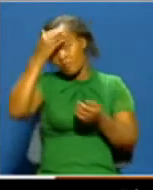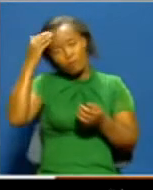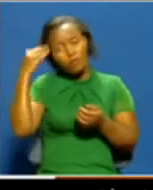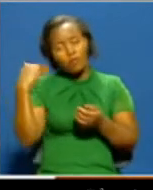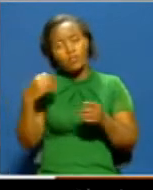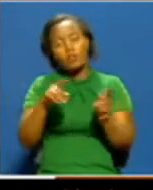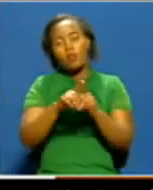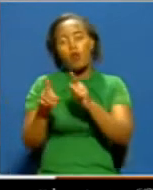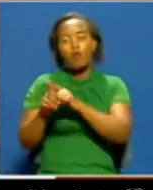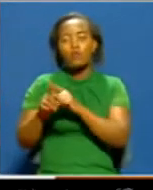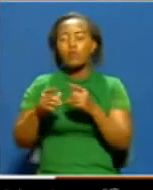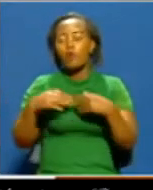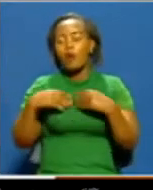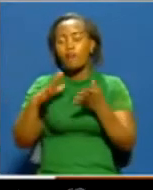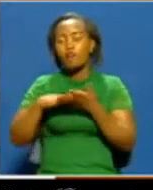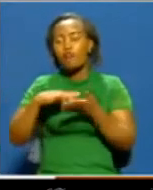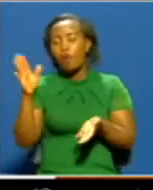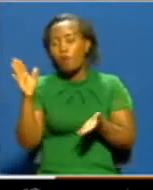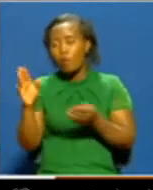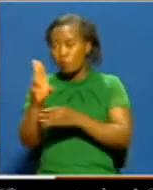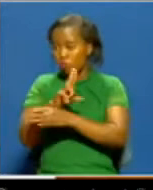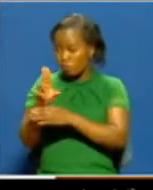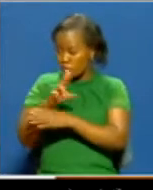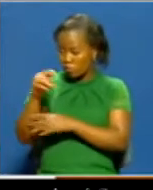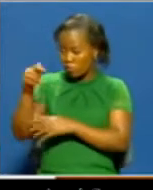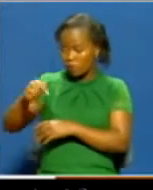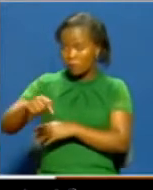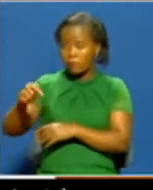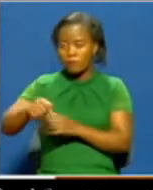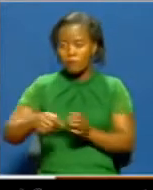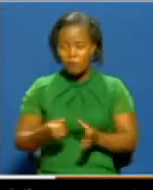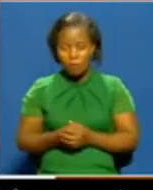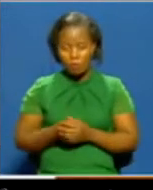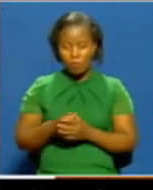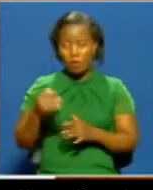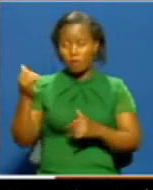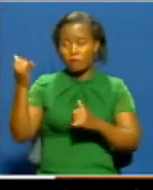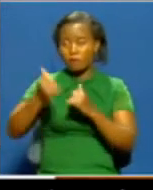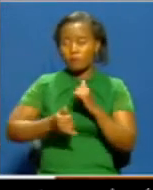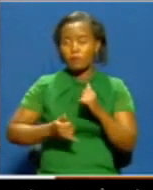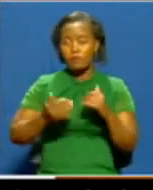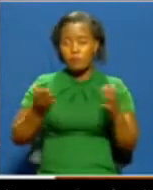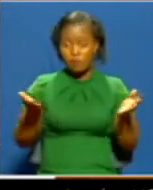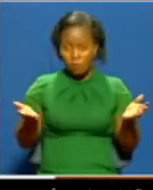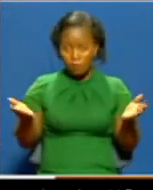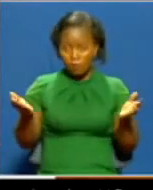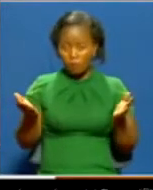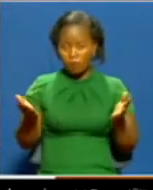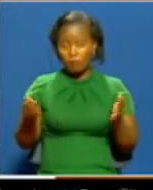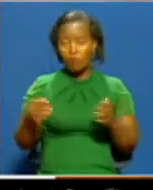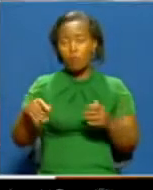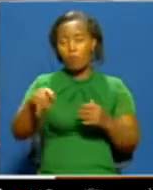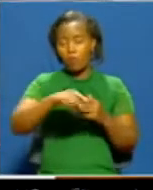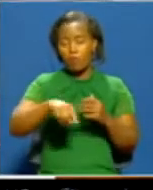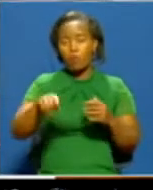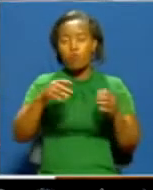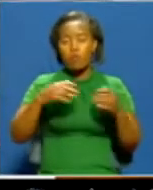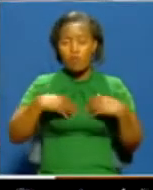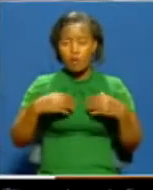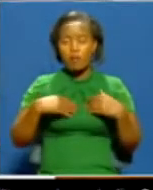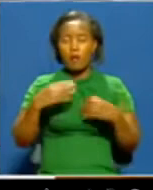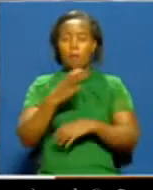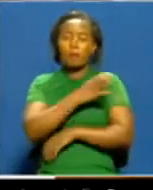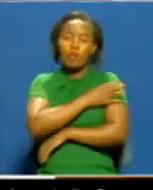have today's equipment today. I think finally on that one is also the way we, the capacity that we are building the